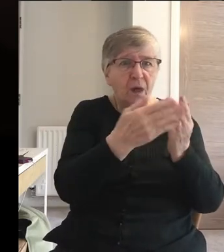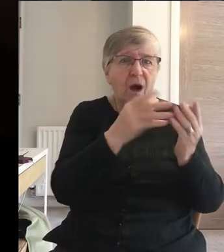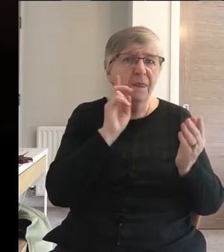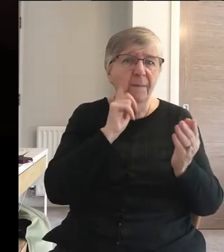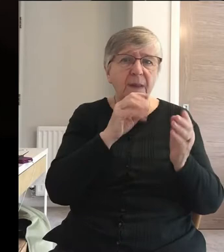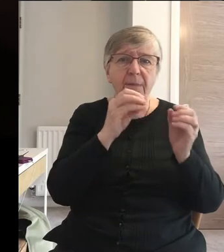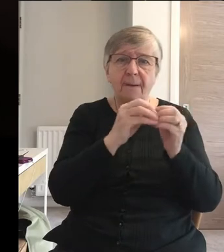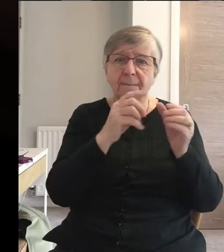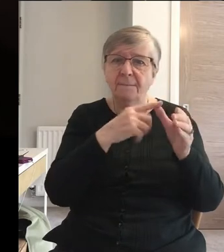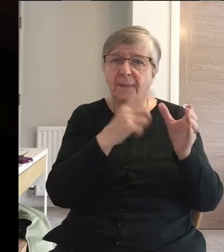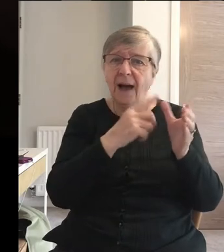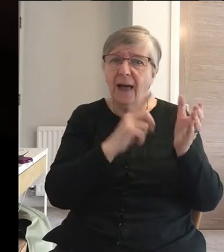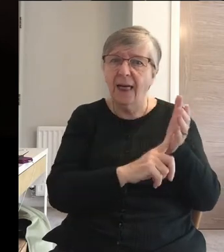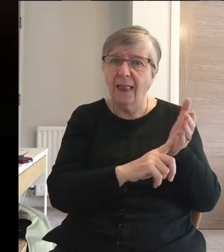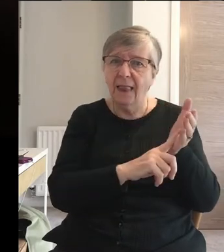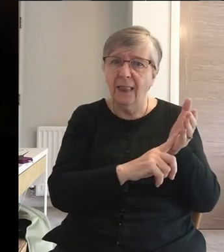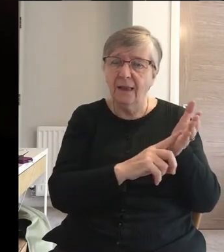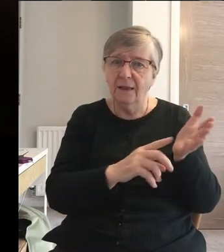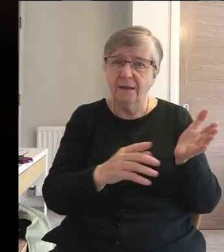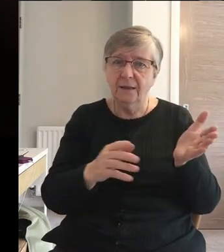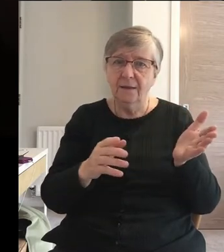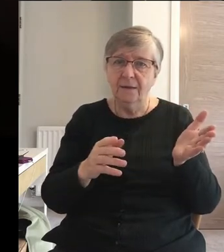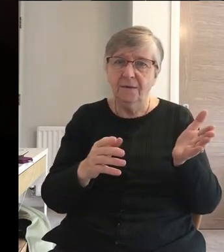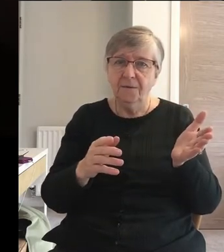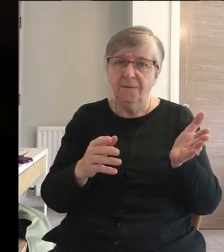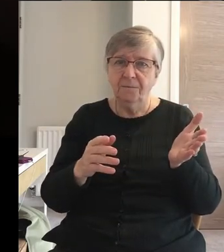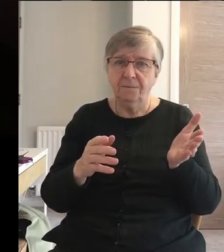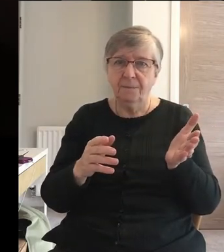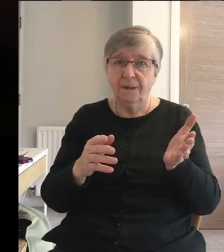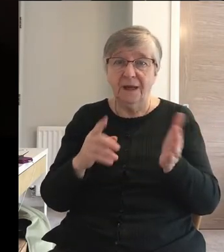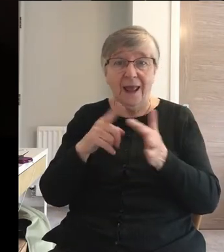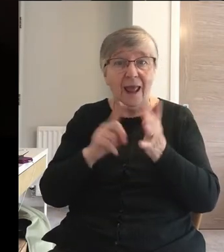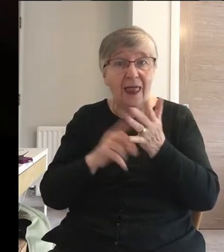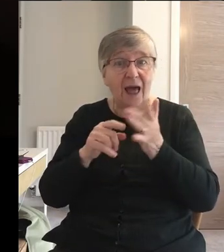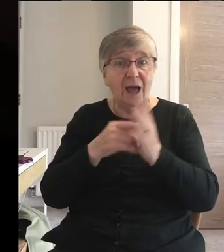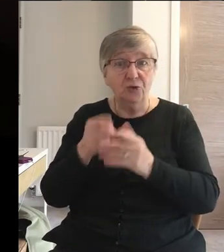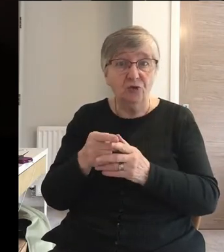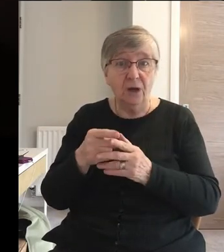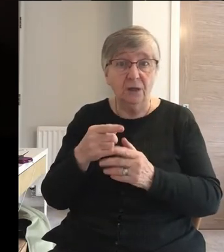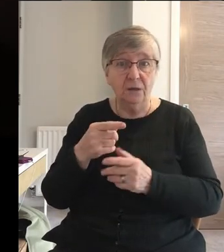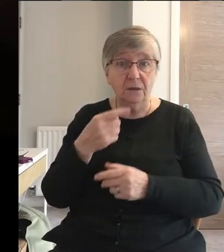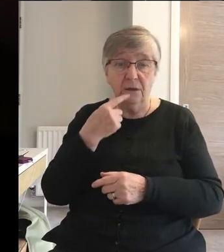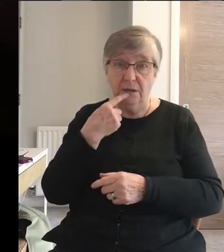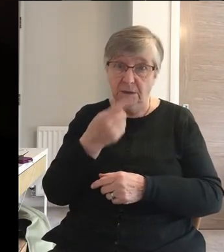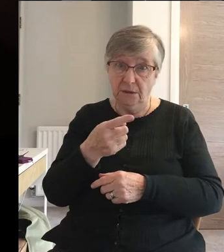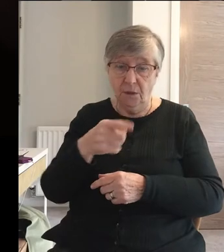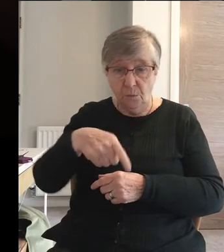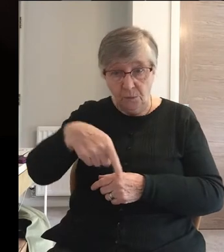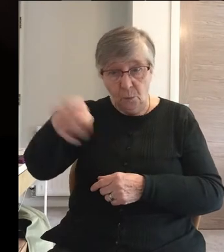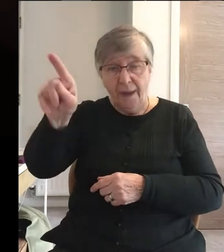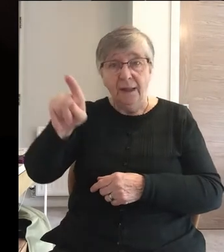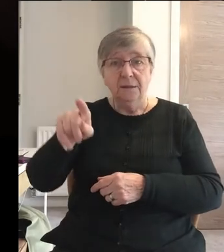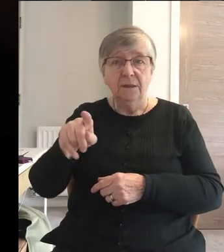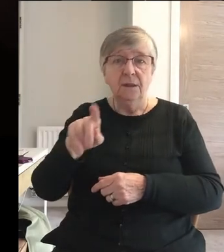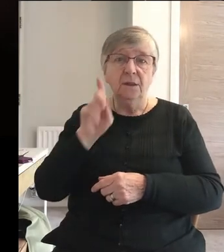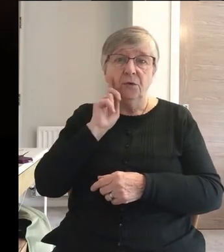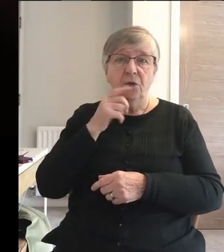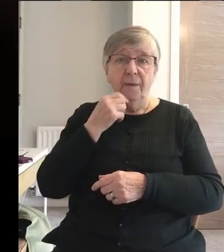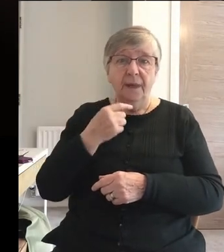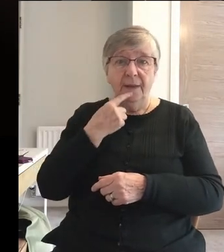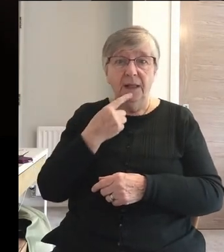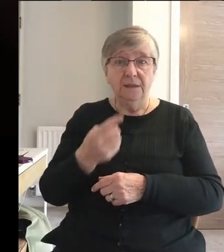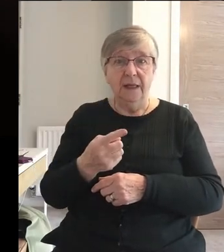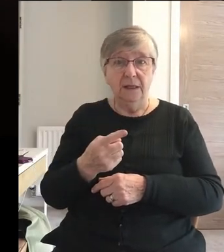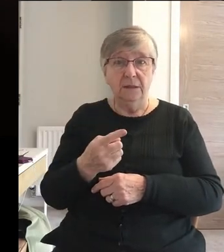following the prevalent view of their time, the god Baal. And Elijah went, we're told in 1 Kings 18, Elijah went before the people